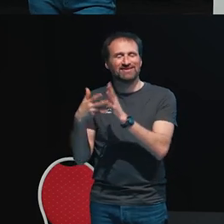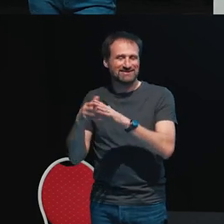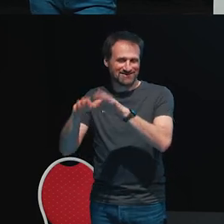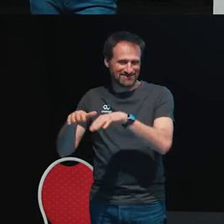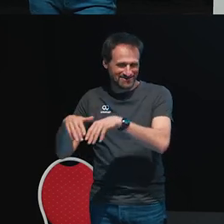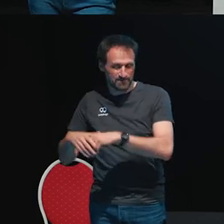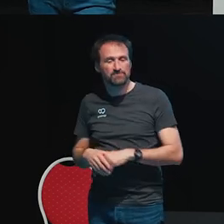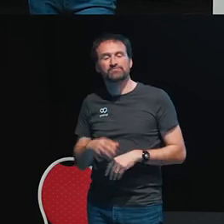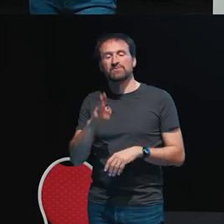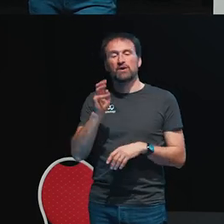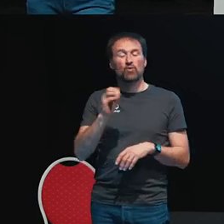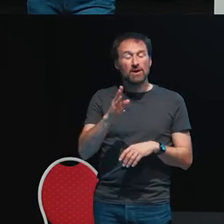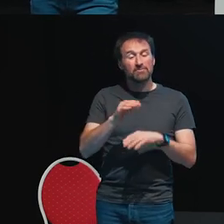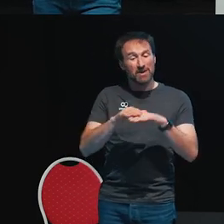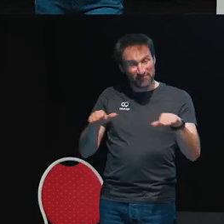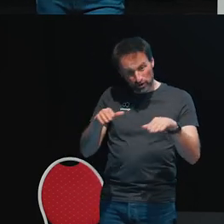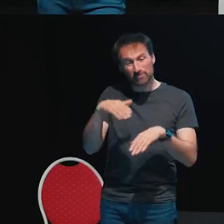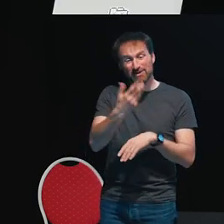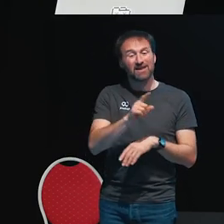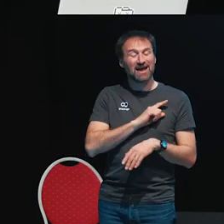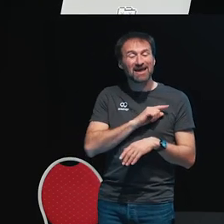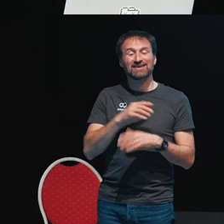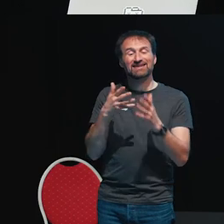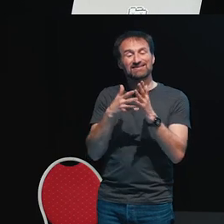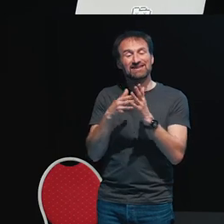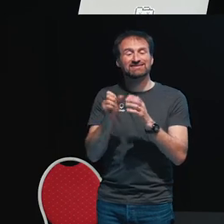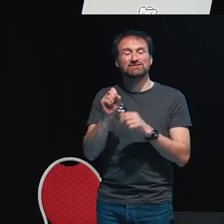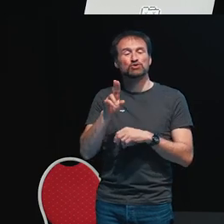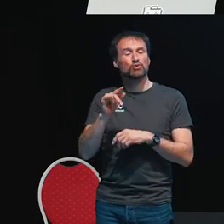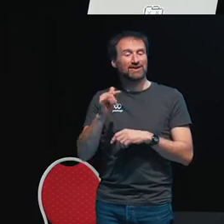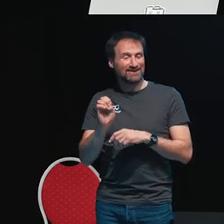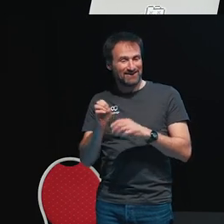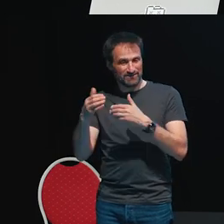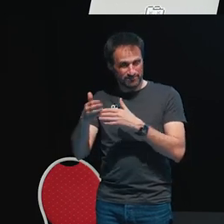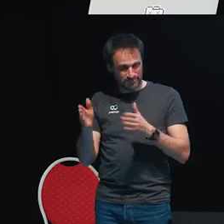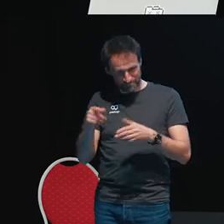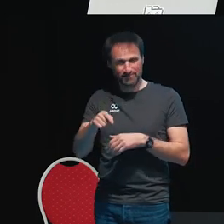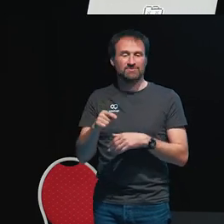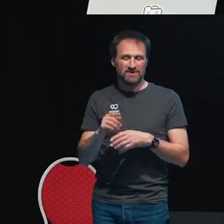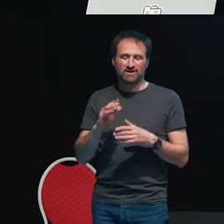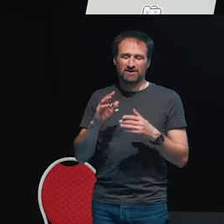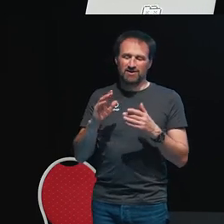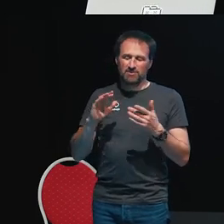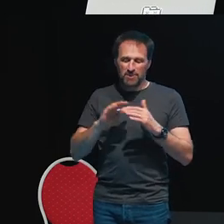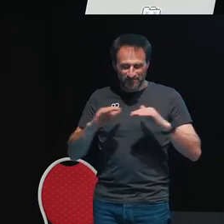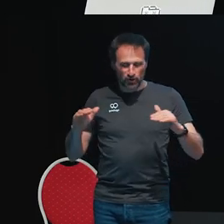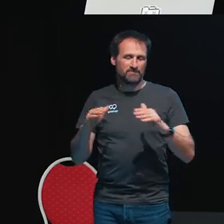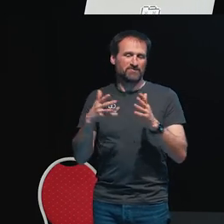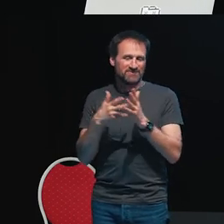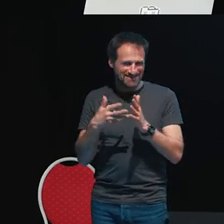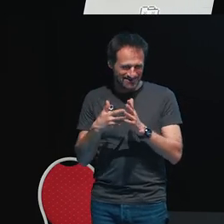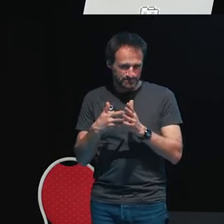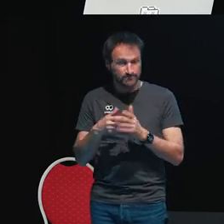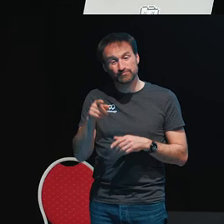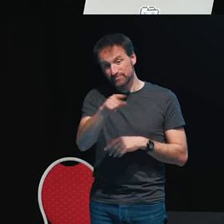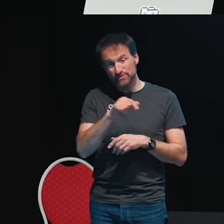a test suite called web platform test. So in Chromium project, it's required if you're developing new feature, you write tests for web platform